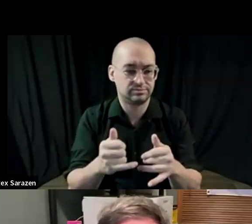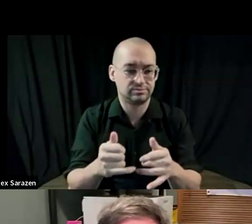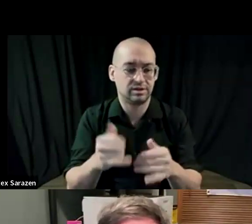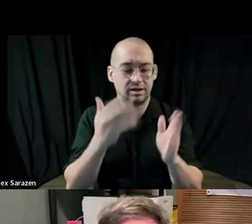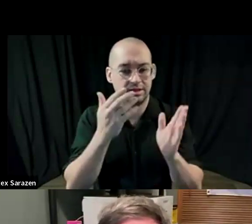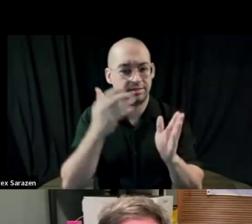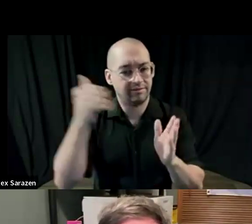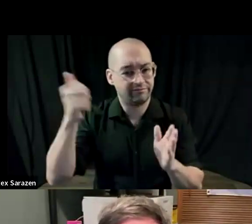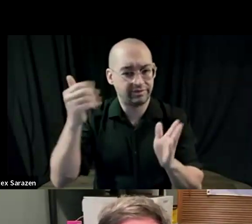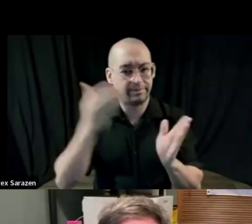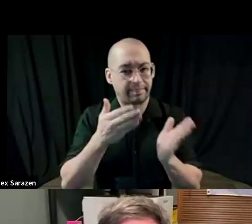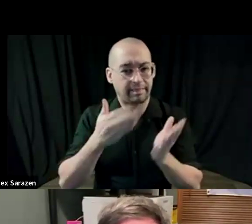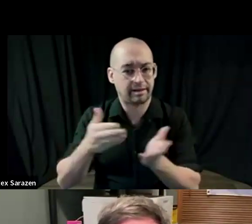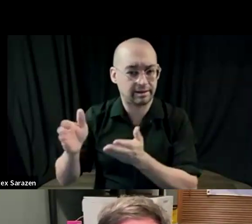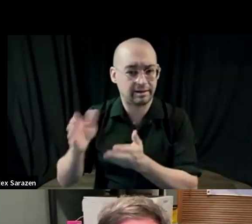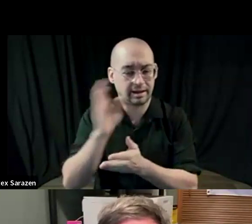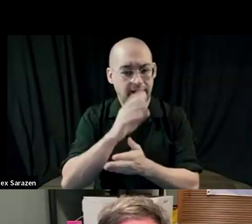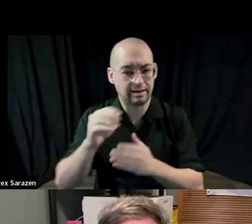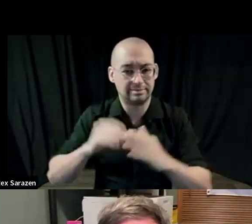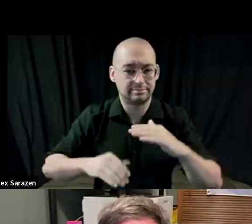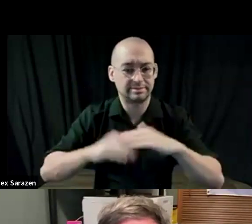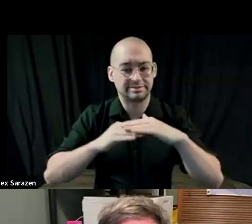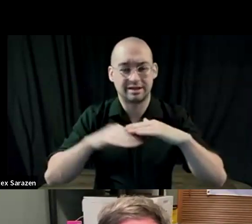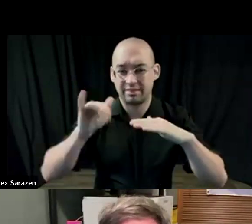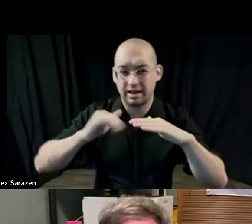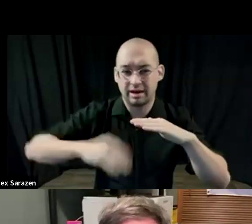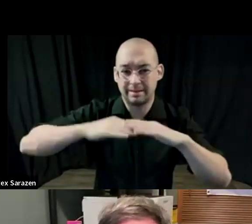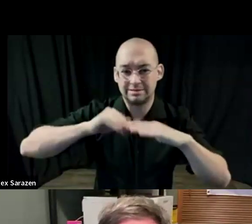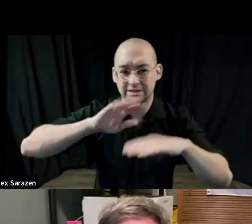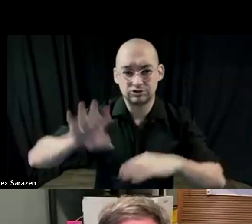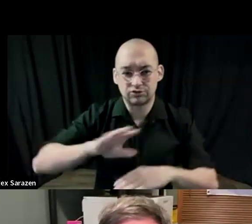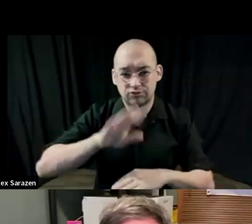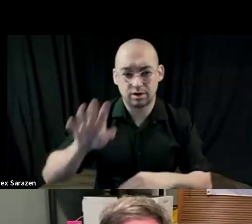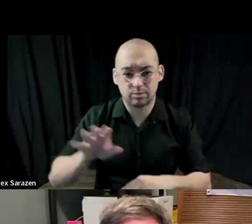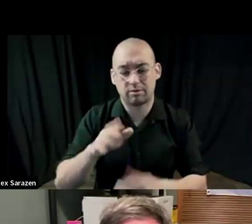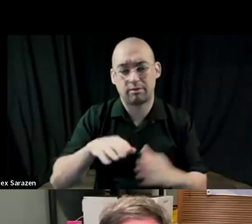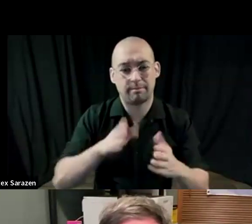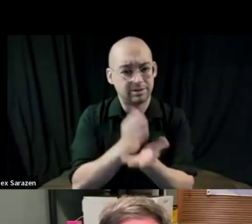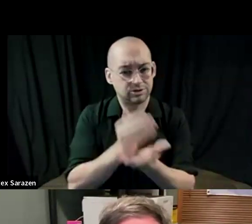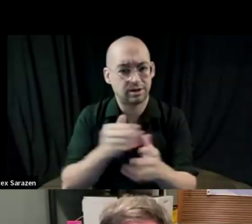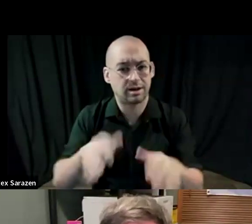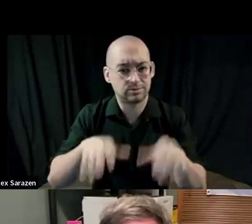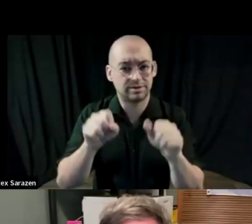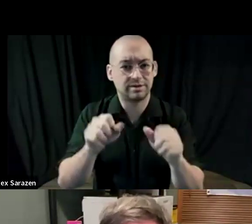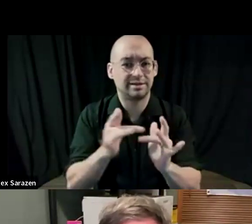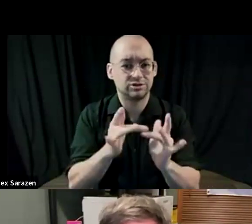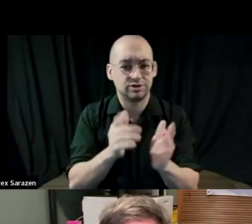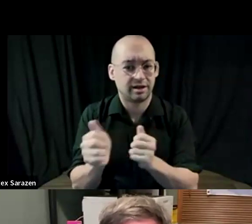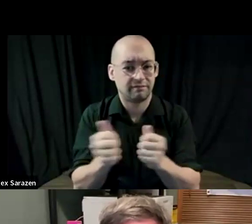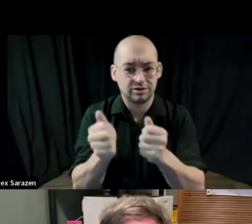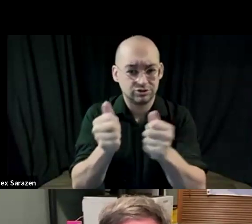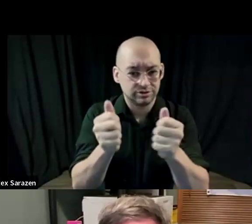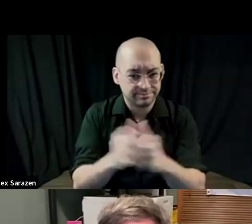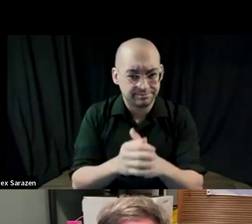planning plus capacity, and the capacity is really around broadband adoption, digital navigation, digital